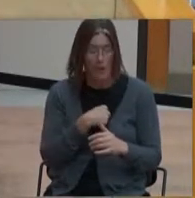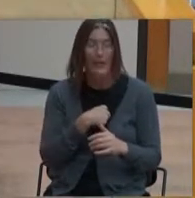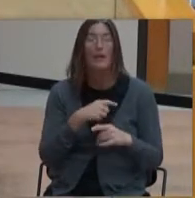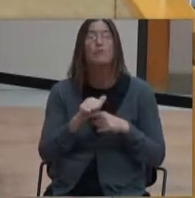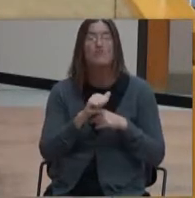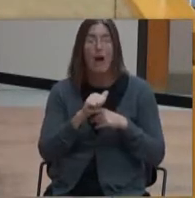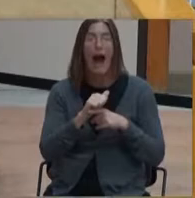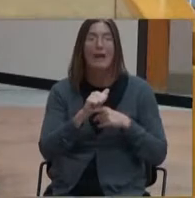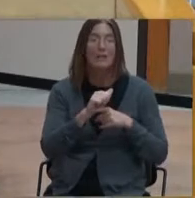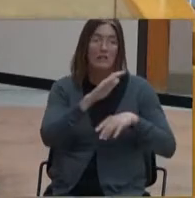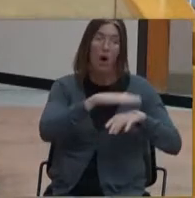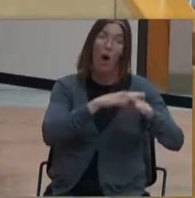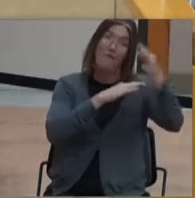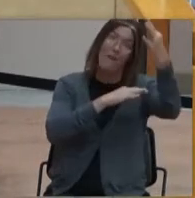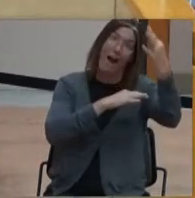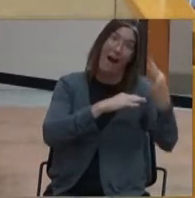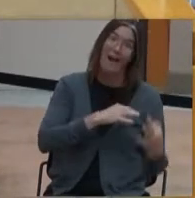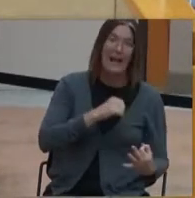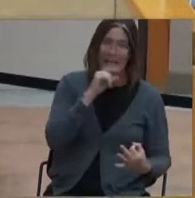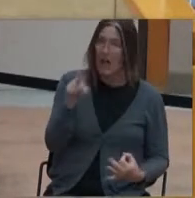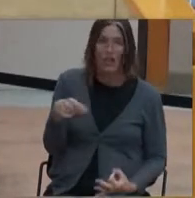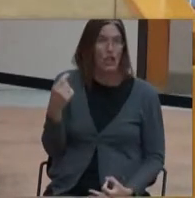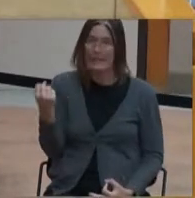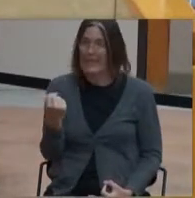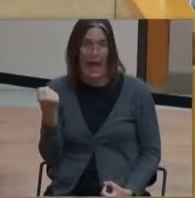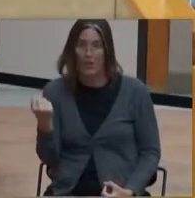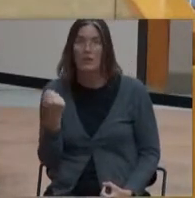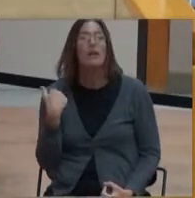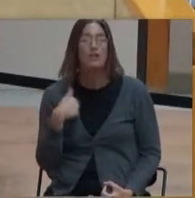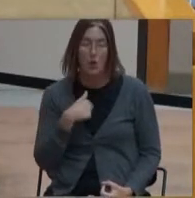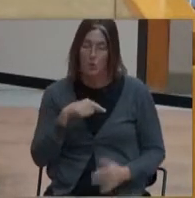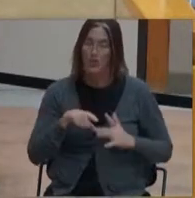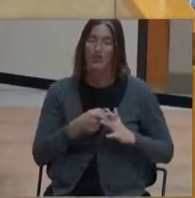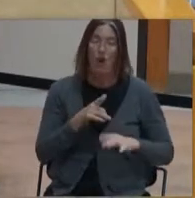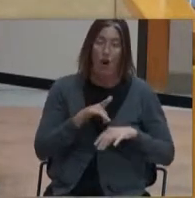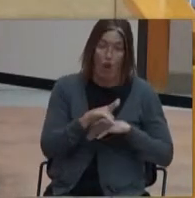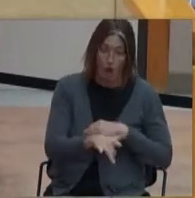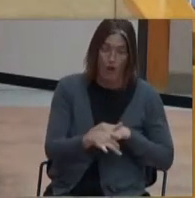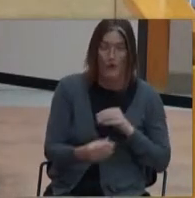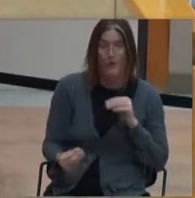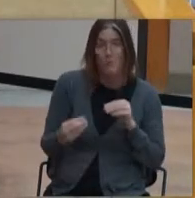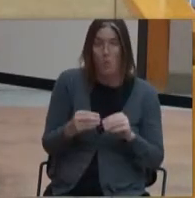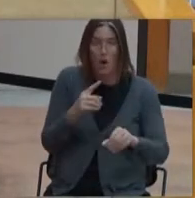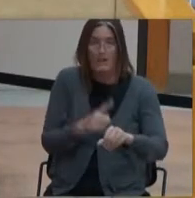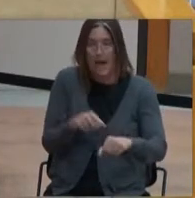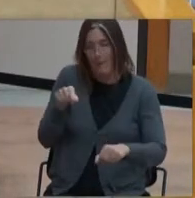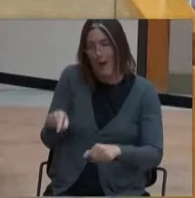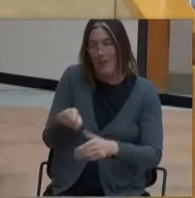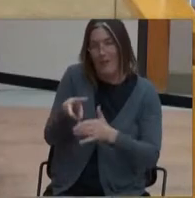begin a lot sooner and have more time on the weekends. On October 4th,